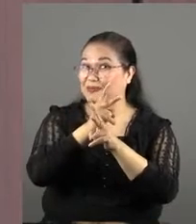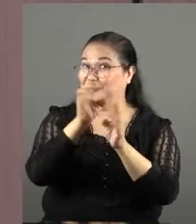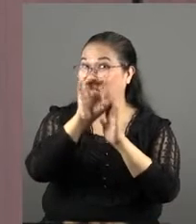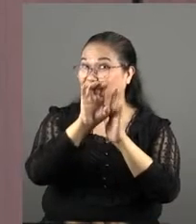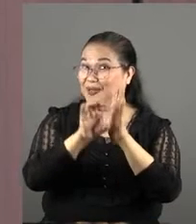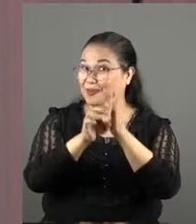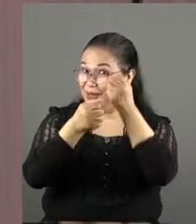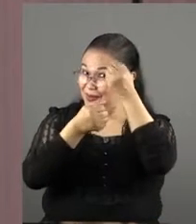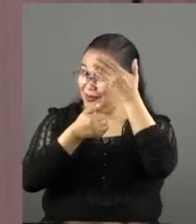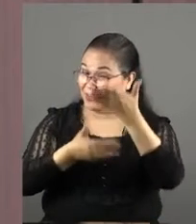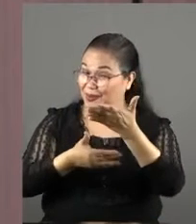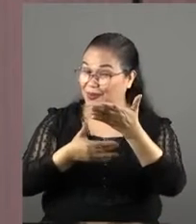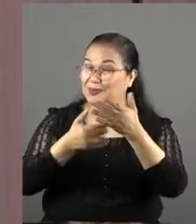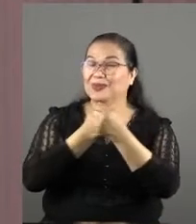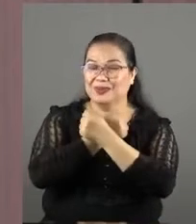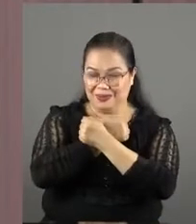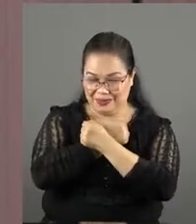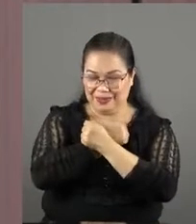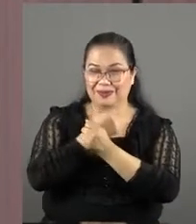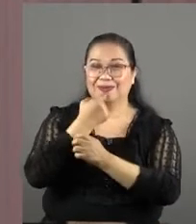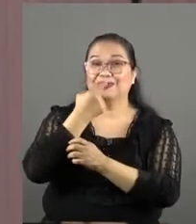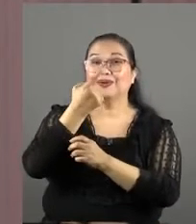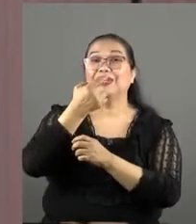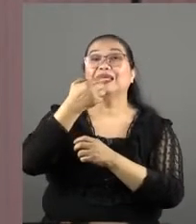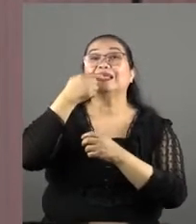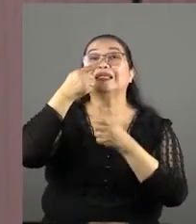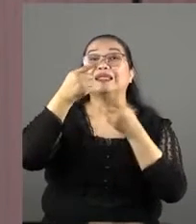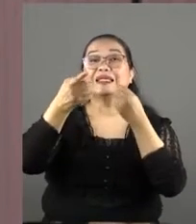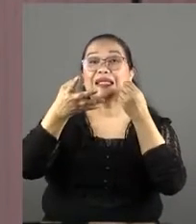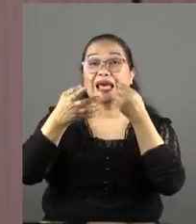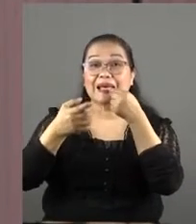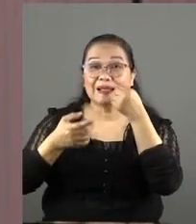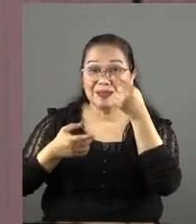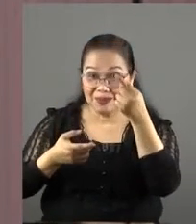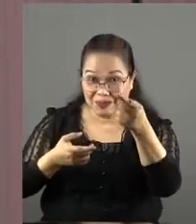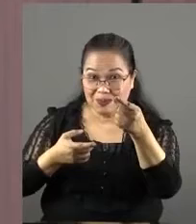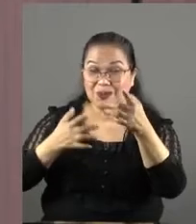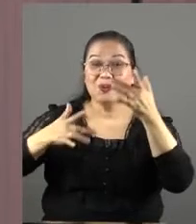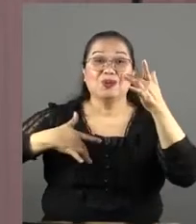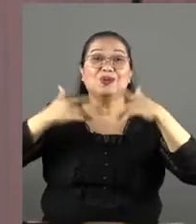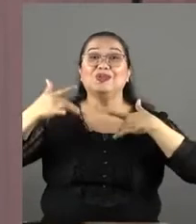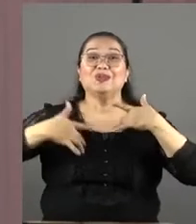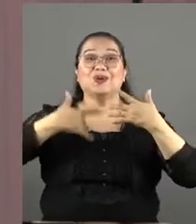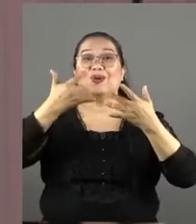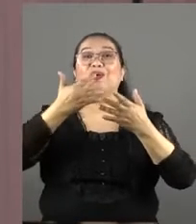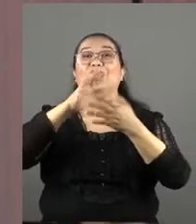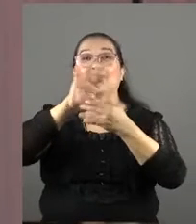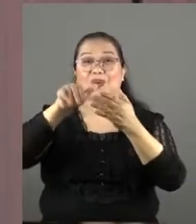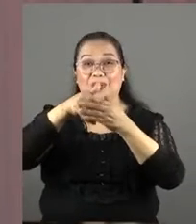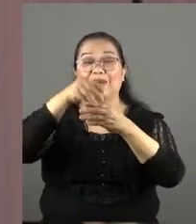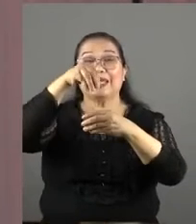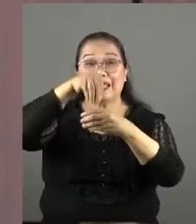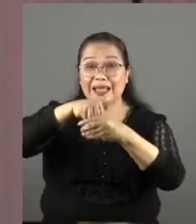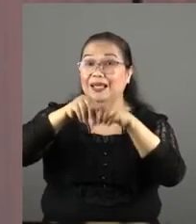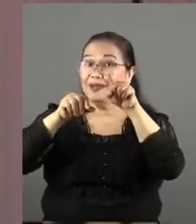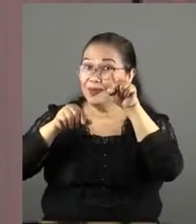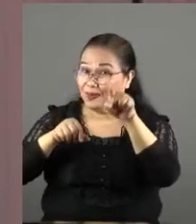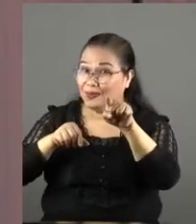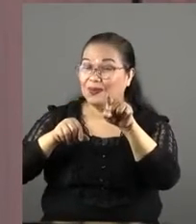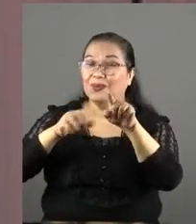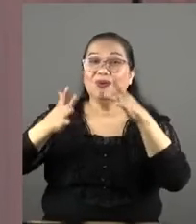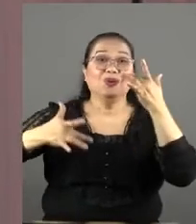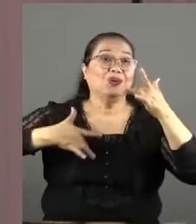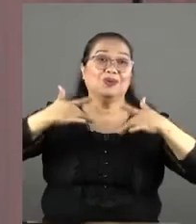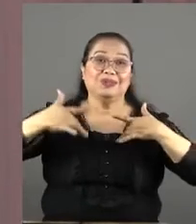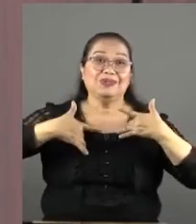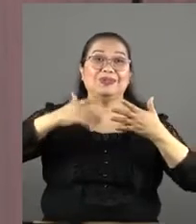my love. These things I've spoken to you, that my joy may be in you, and that your